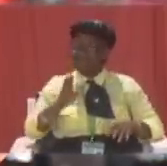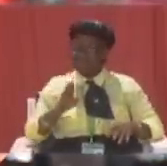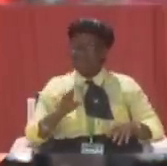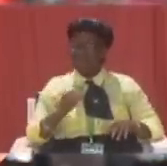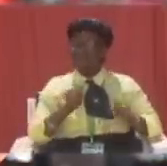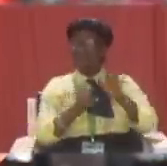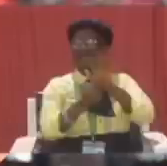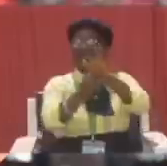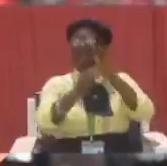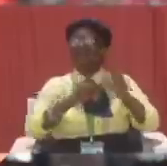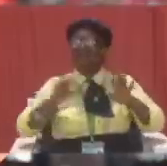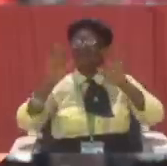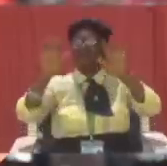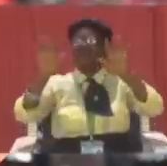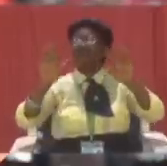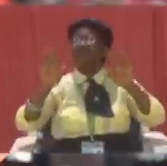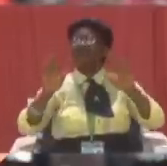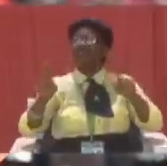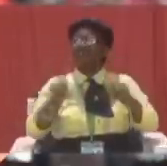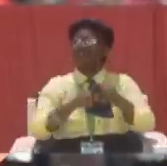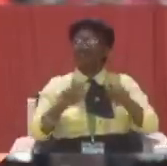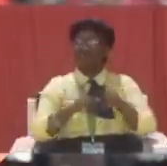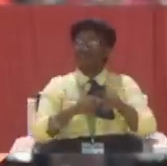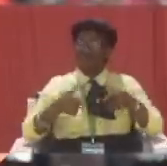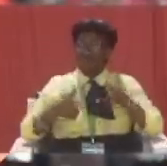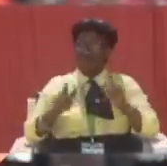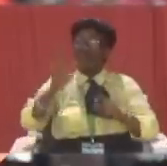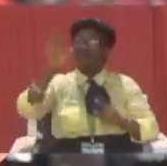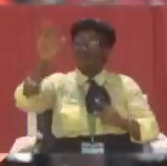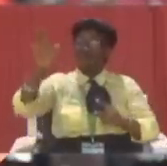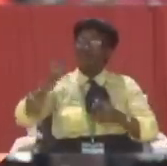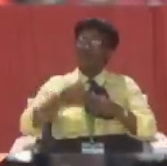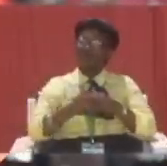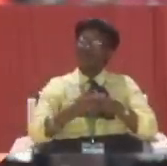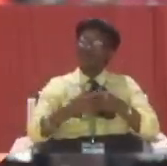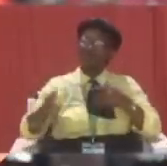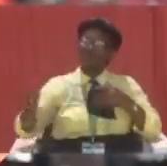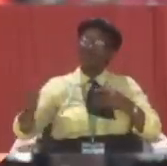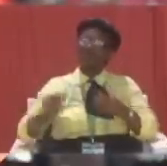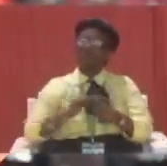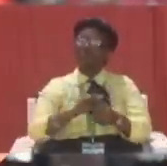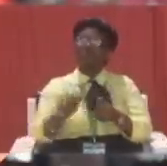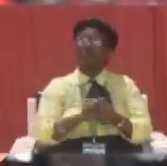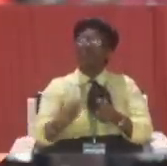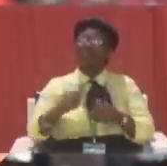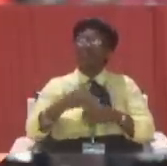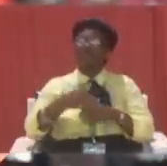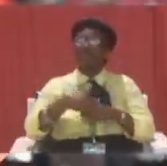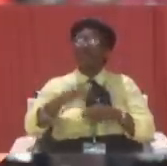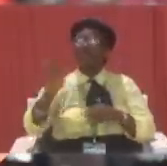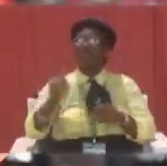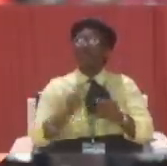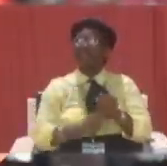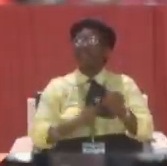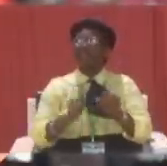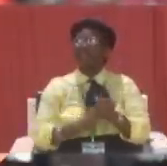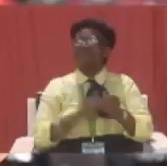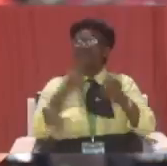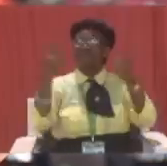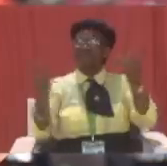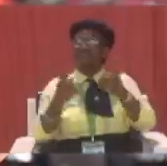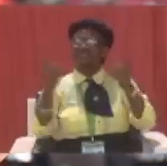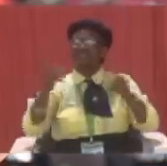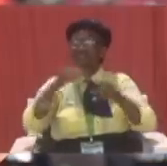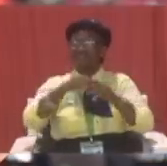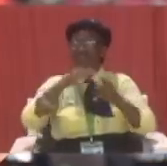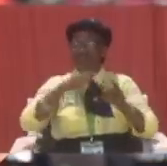Let your blood wash away every sin in my life. Go ahead. Cry to God. Those of